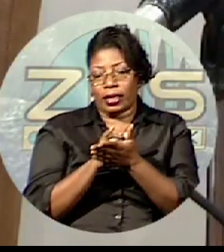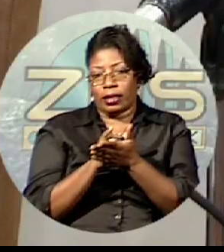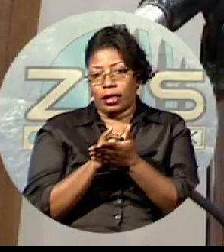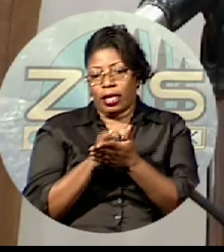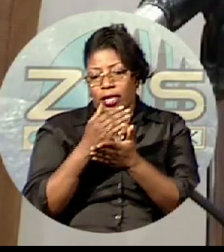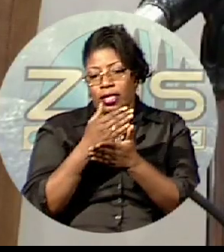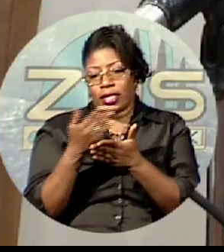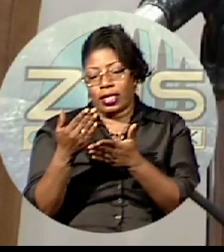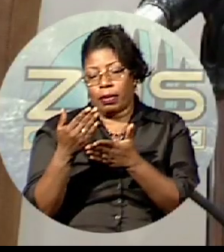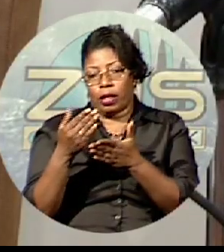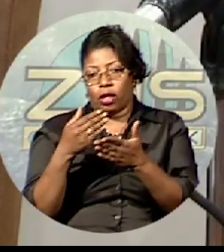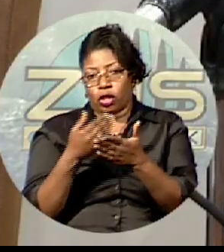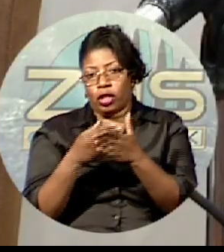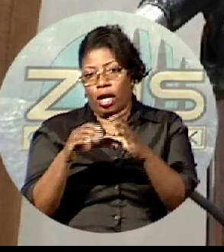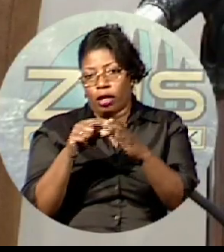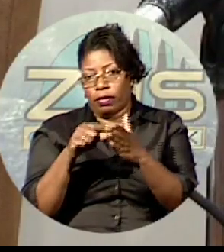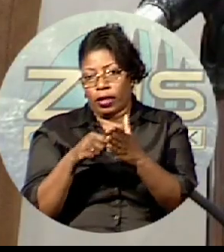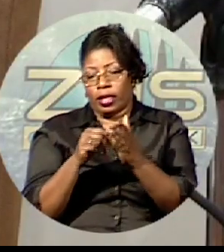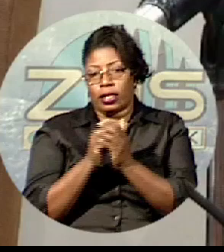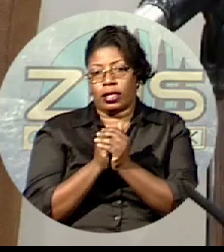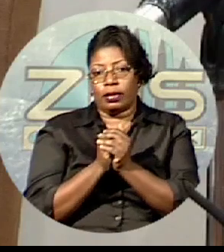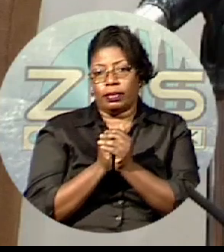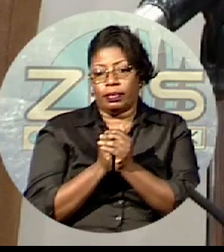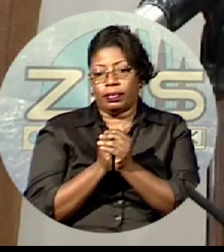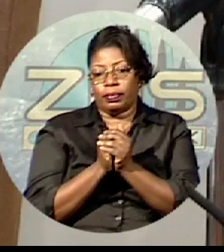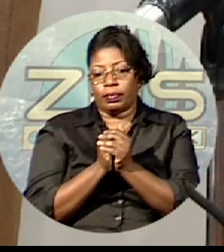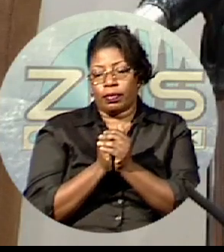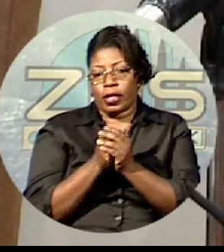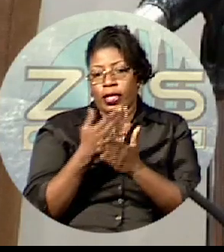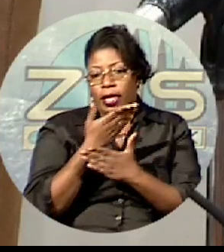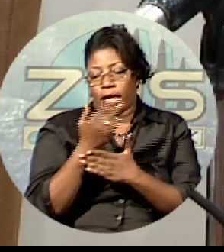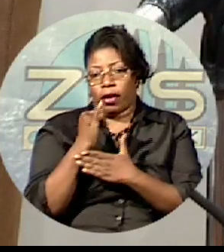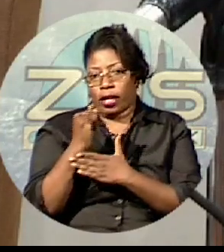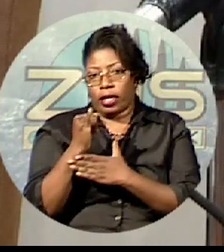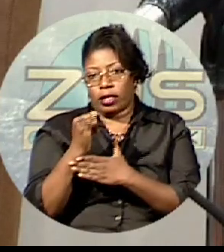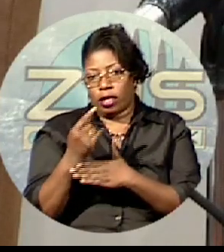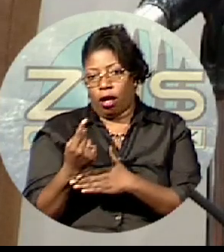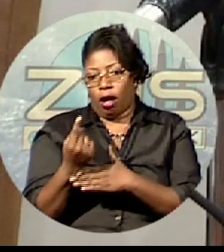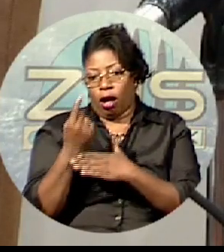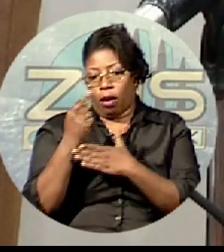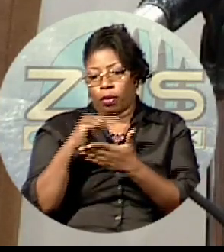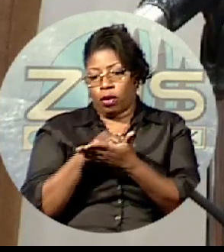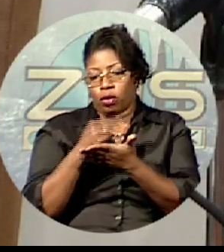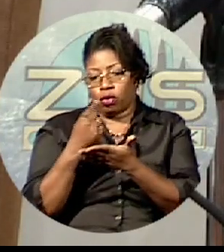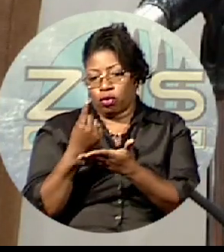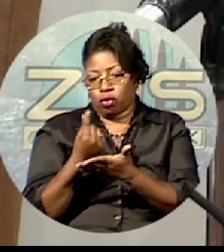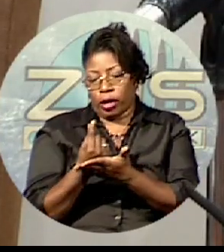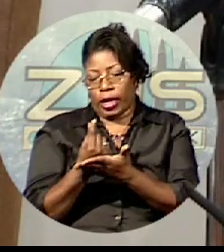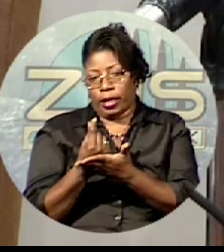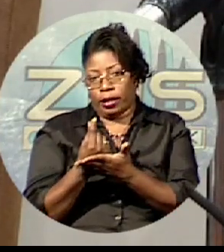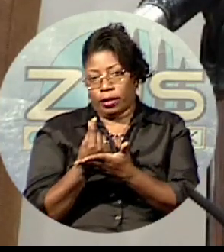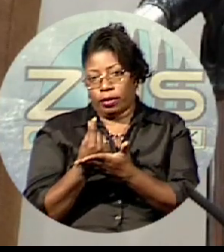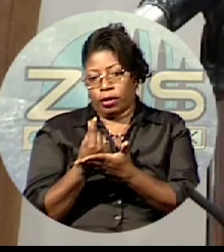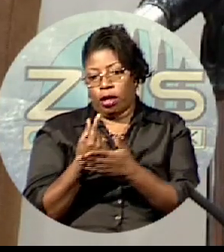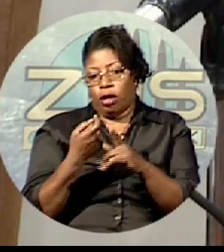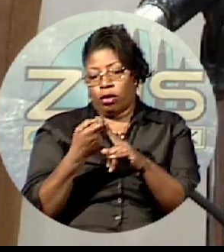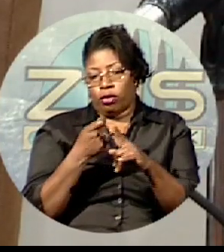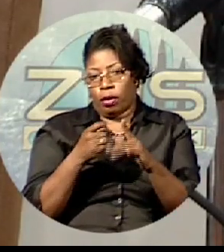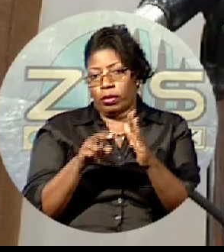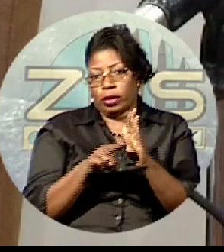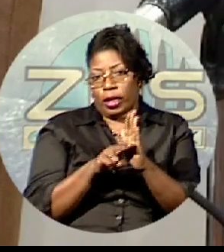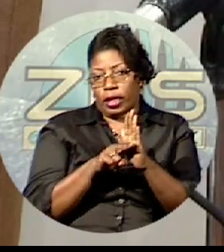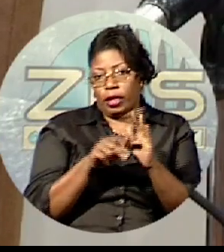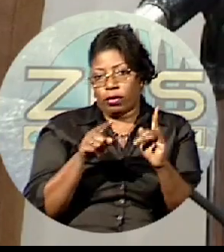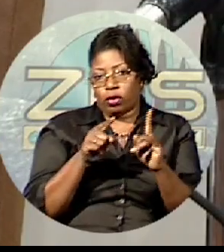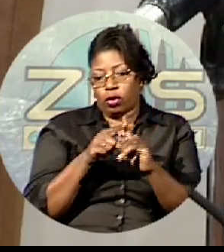They said, right, there is the upgrade of the outlook from negative